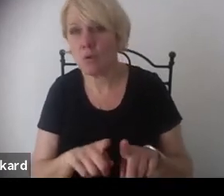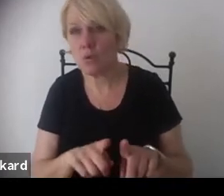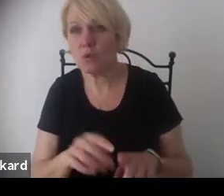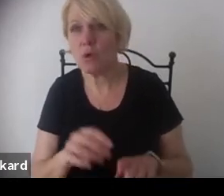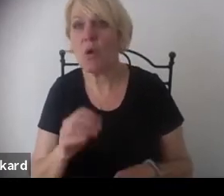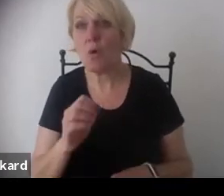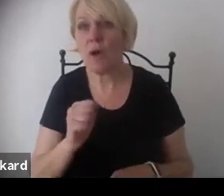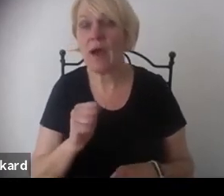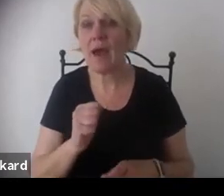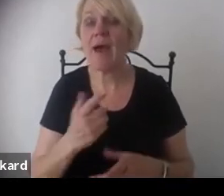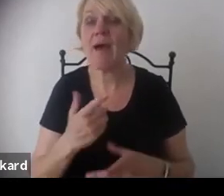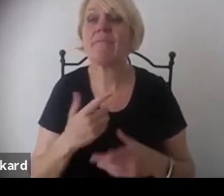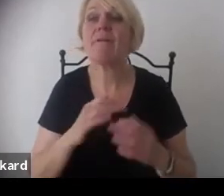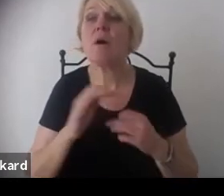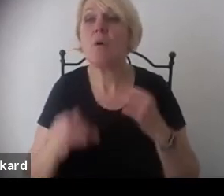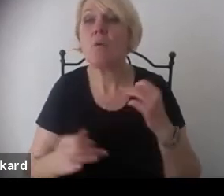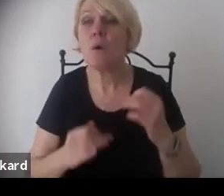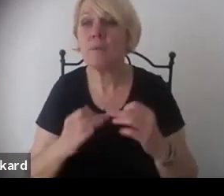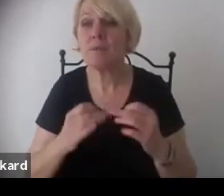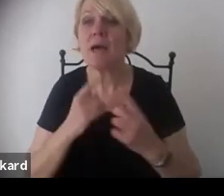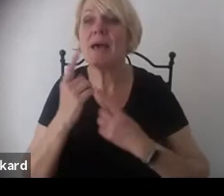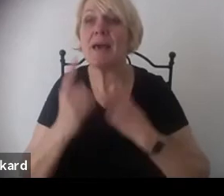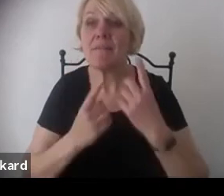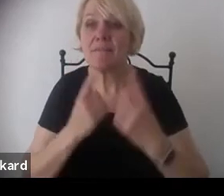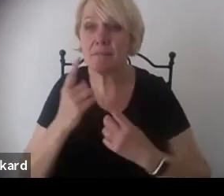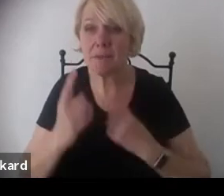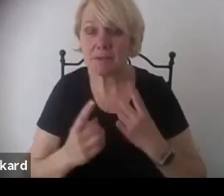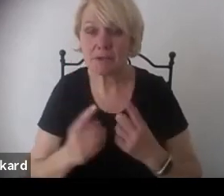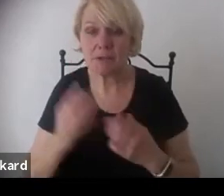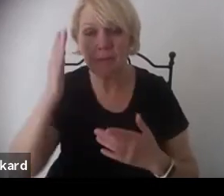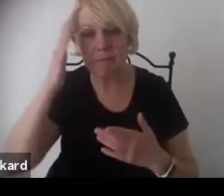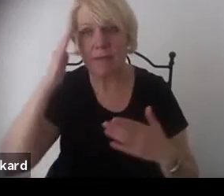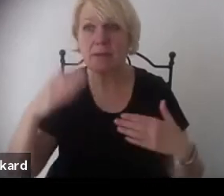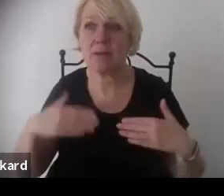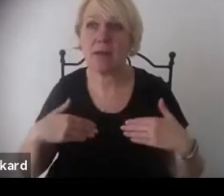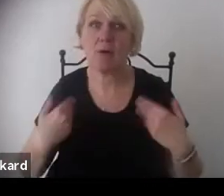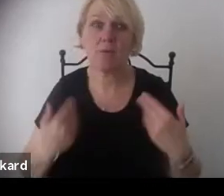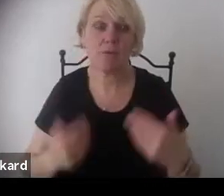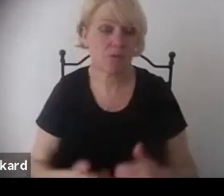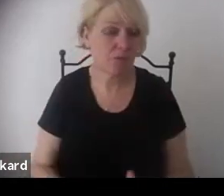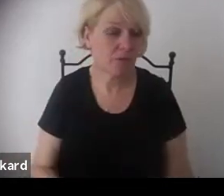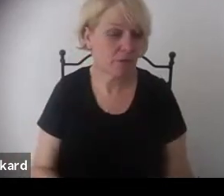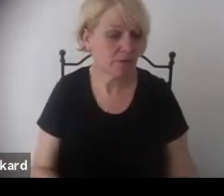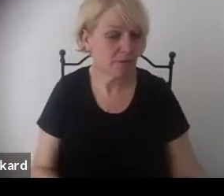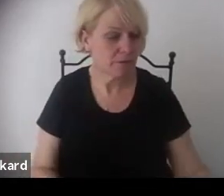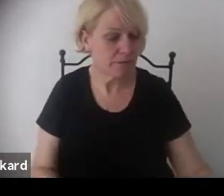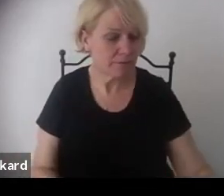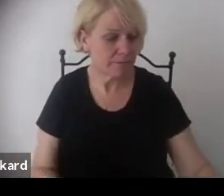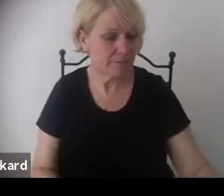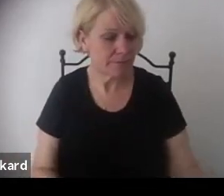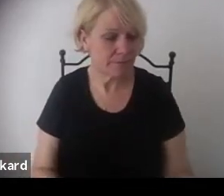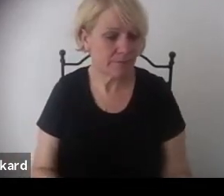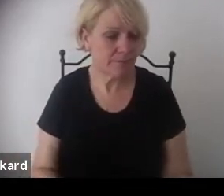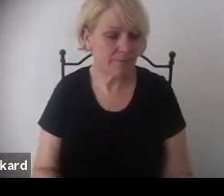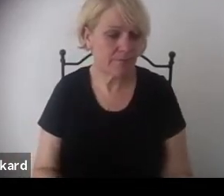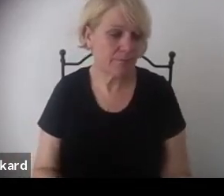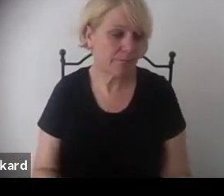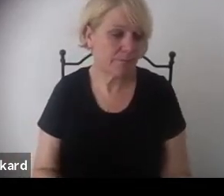mental health and how we can support. There are a couple of questions on the chat. One of them was about